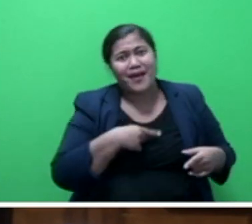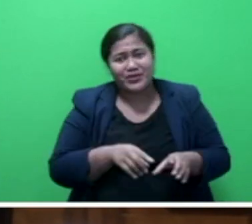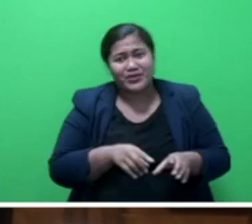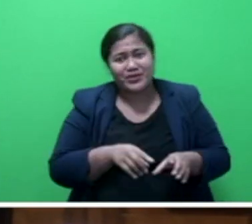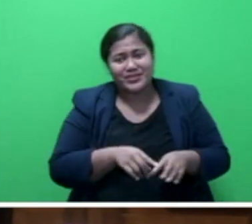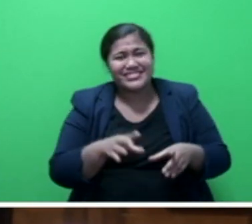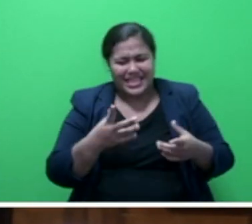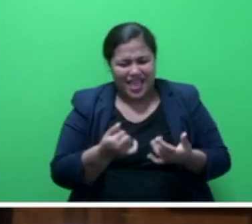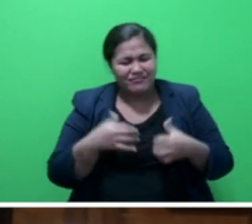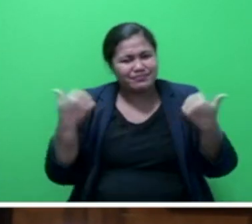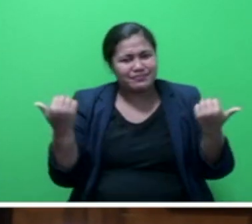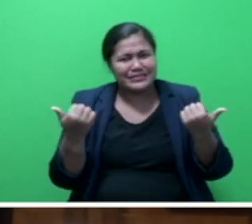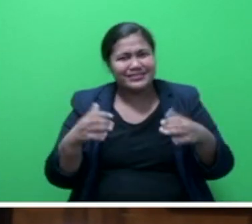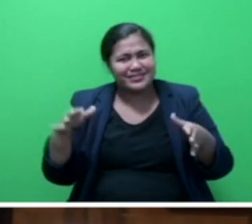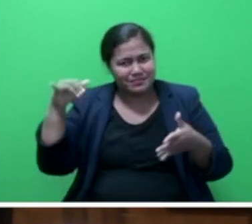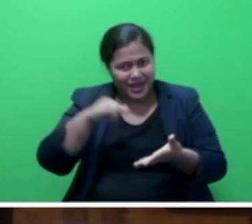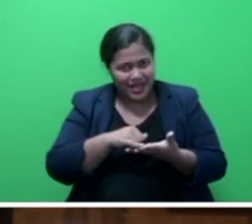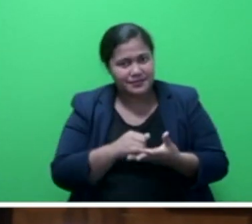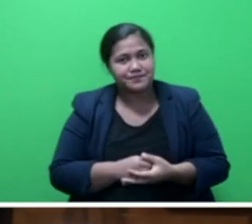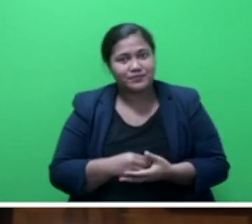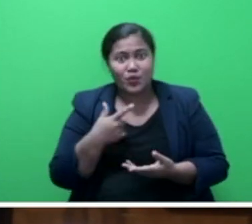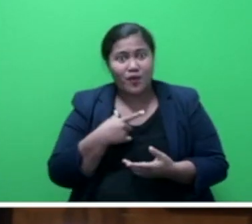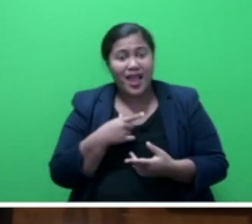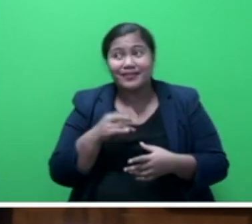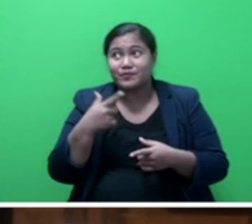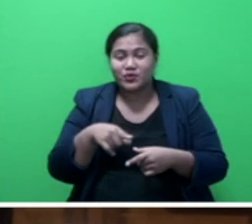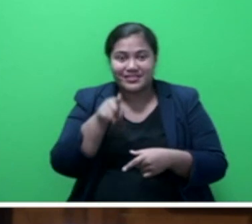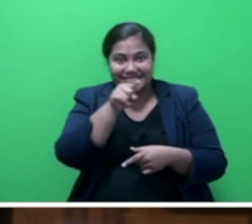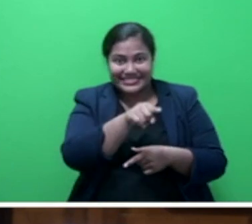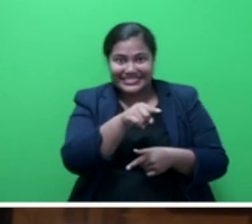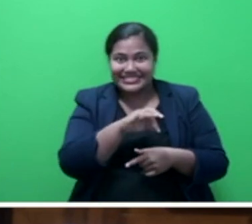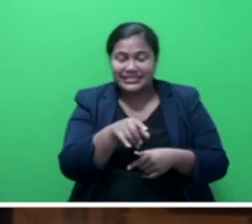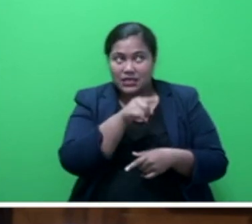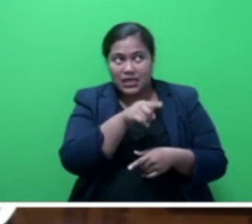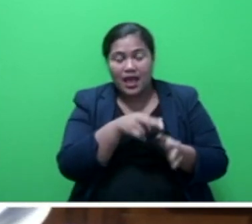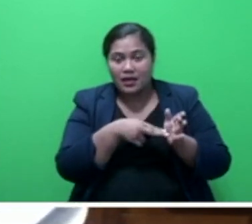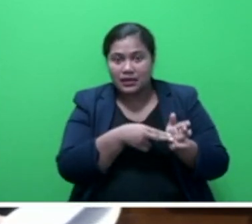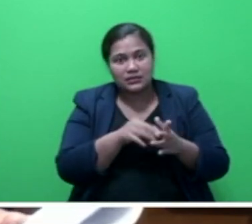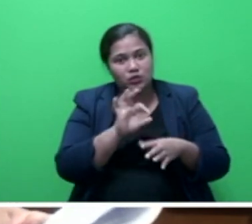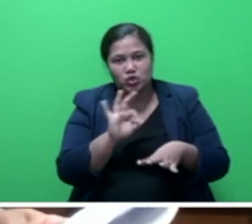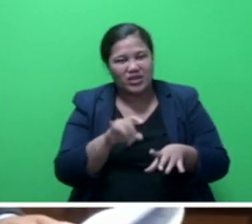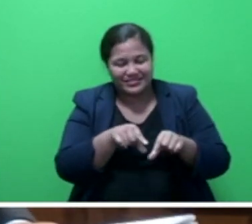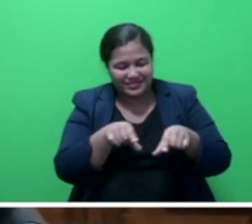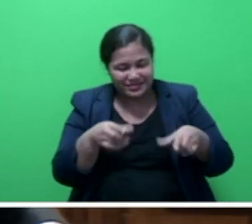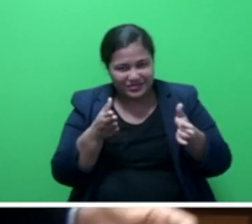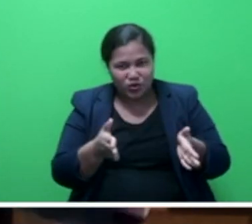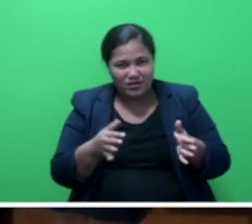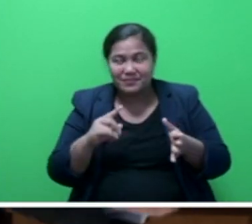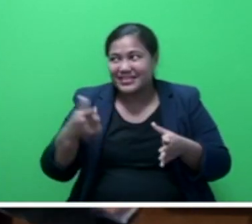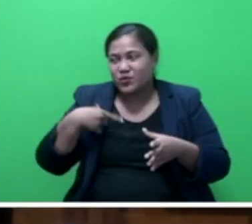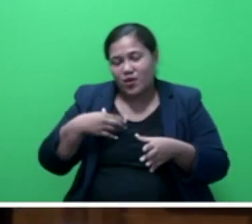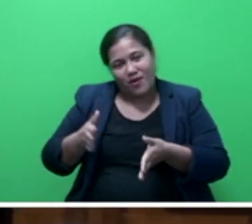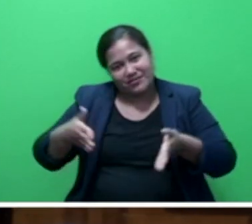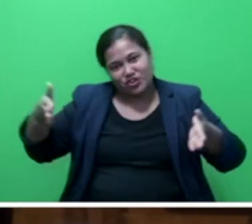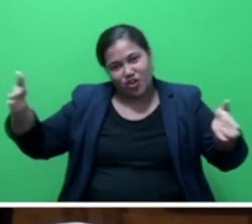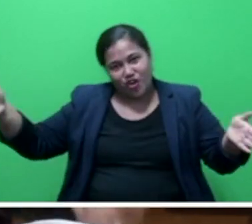Wailevu site. You just can't take it. Runway is not long enough. It's built between the bend of one river. And of course, we have the